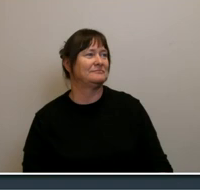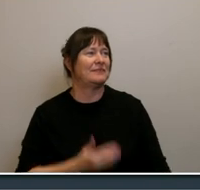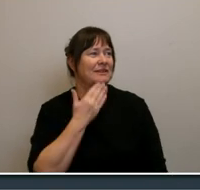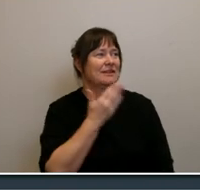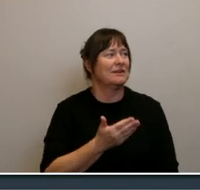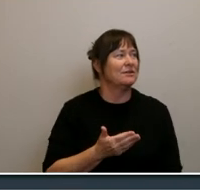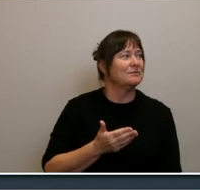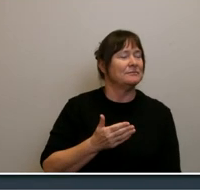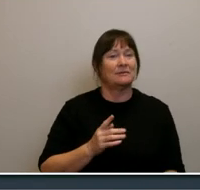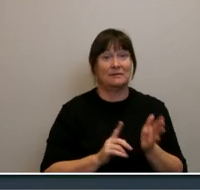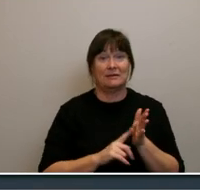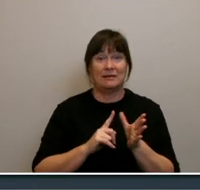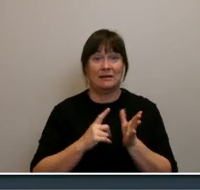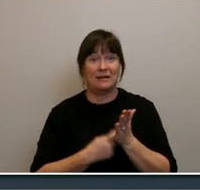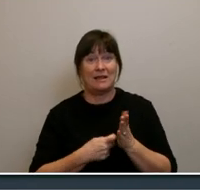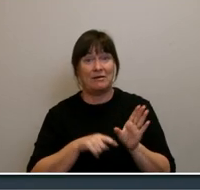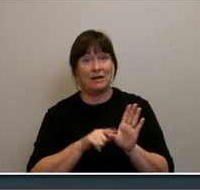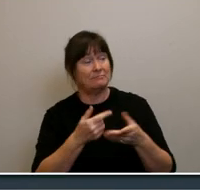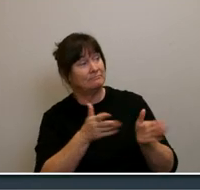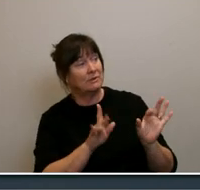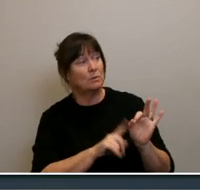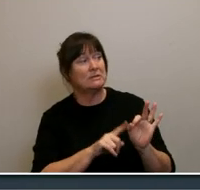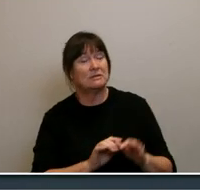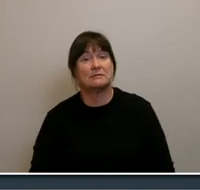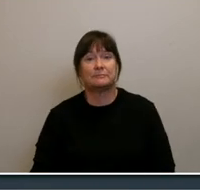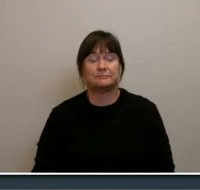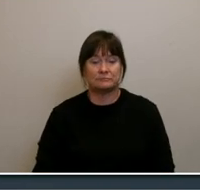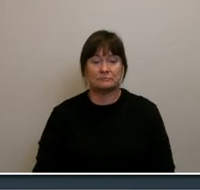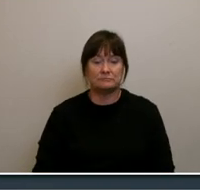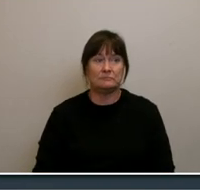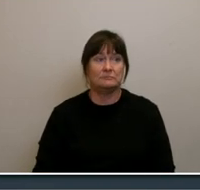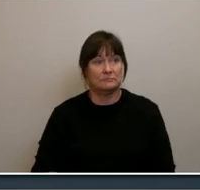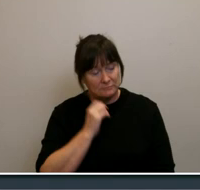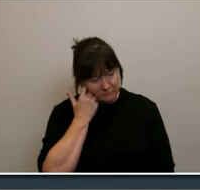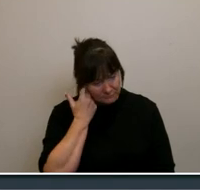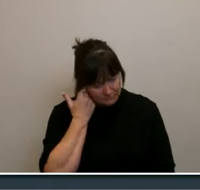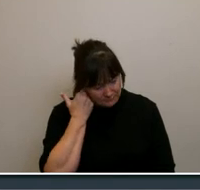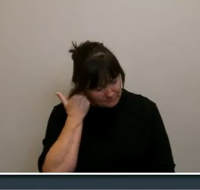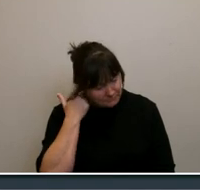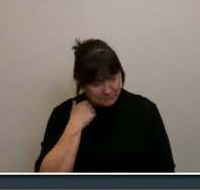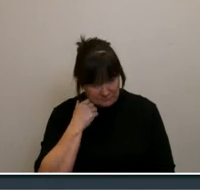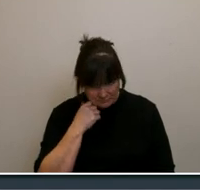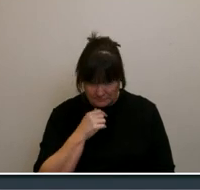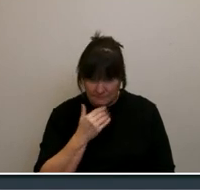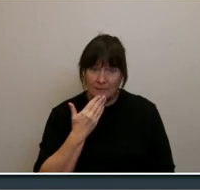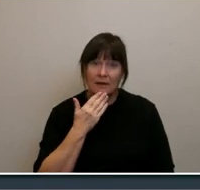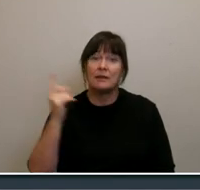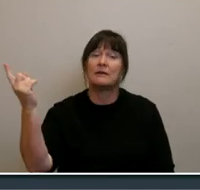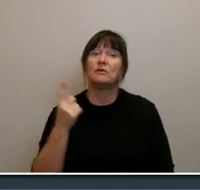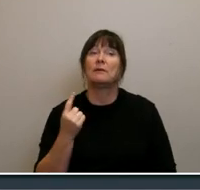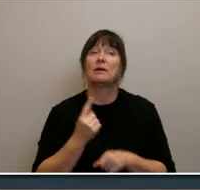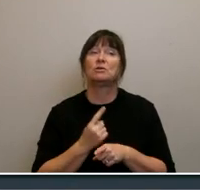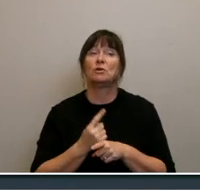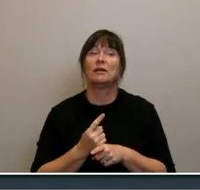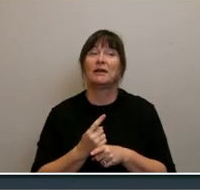Thank you very much, Larry. I'll open up to councillors for any questions they may have. Deputy Mayor Brosnan. Kia ora, Larry. Thank you for coming and speaking